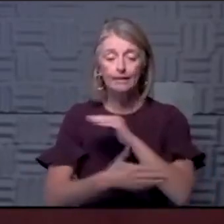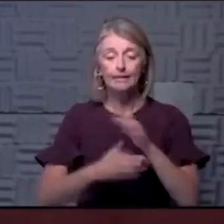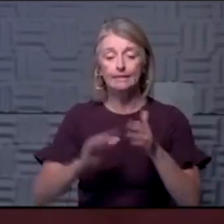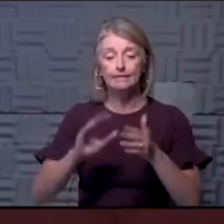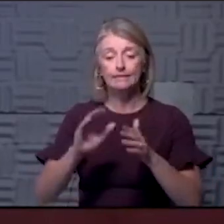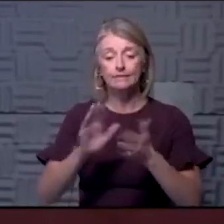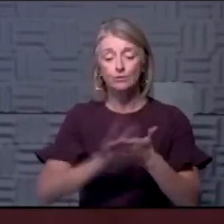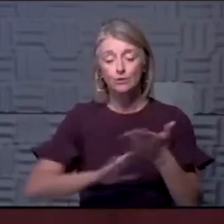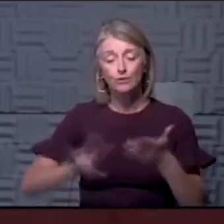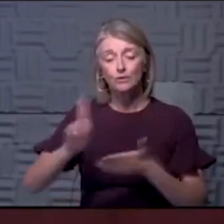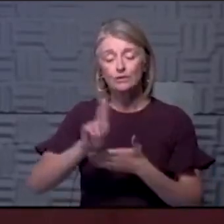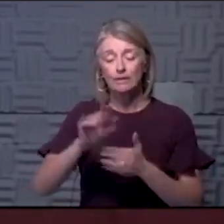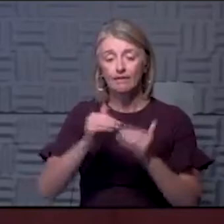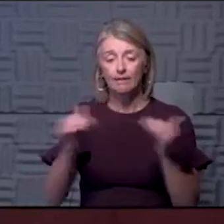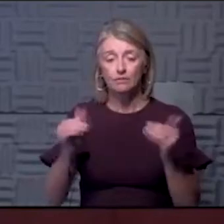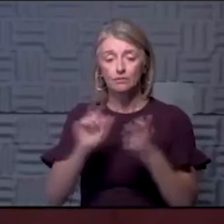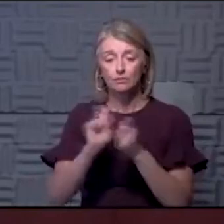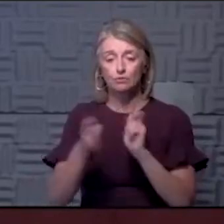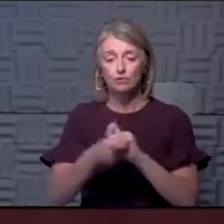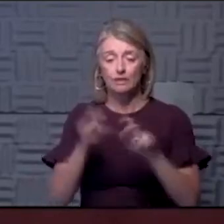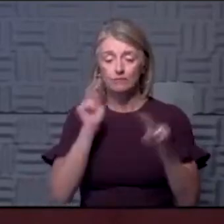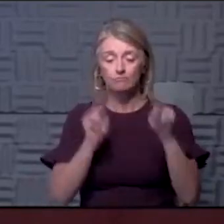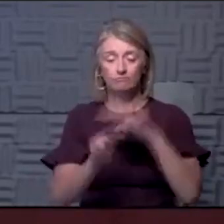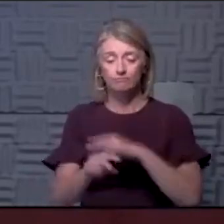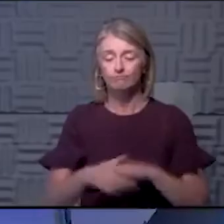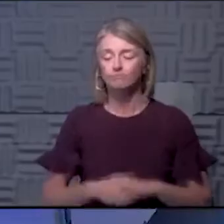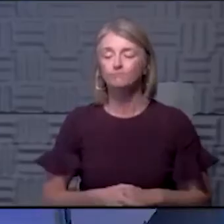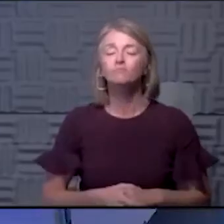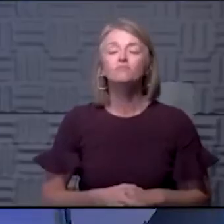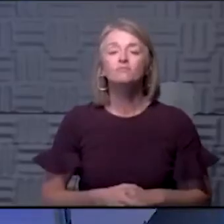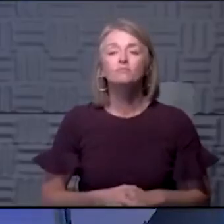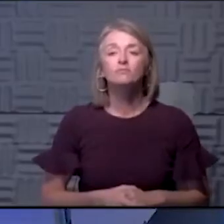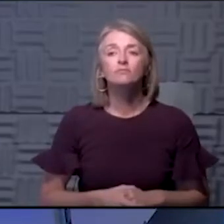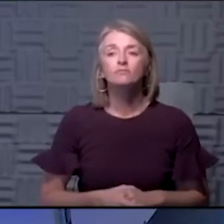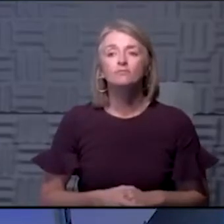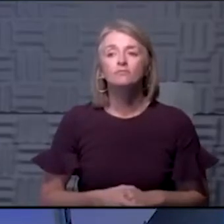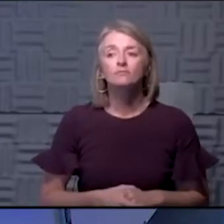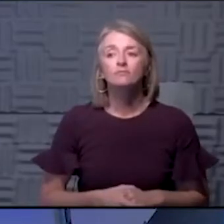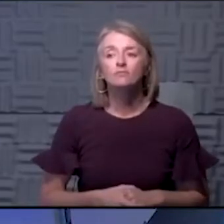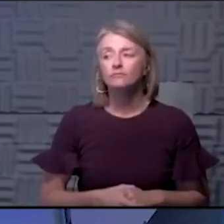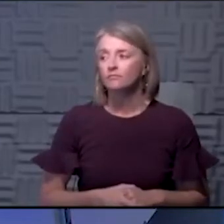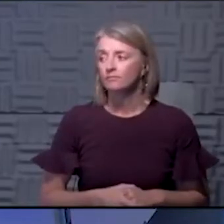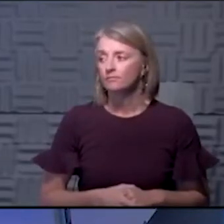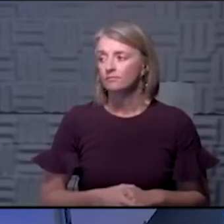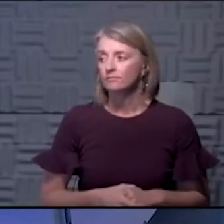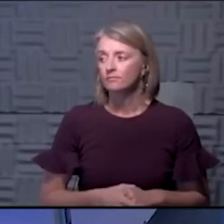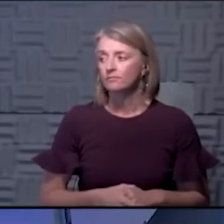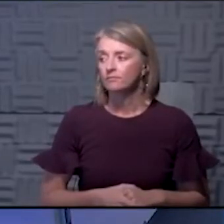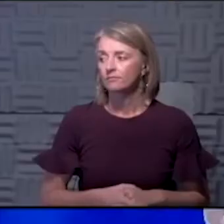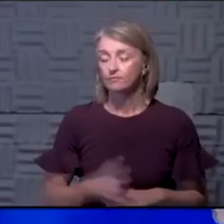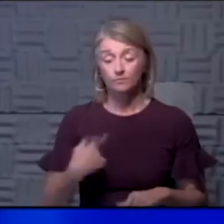that can change the trajectory of that curve? Well, one of the struggles in all curves, COVID, and we learned this early on, we learn it every day,